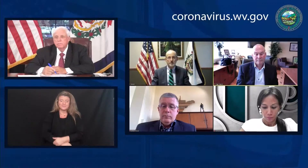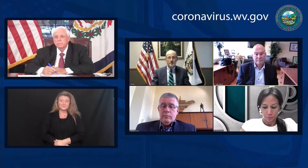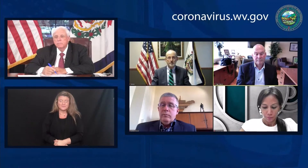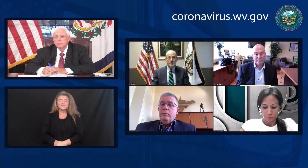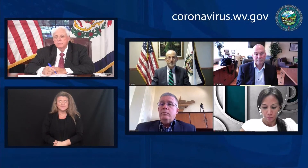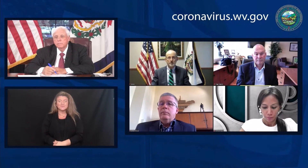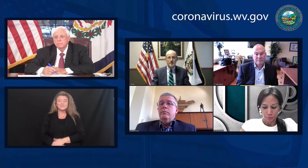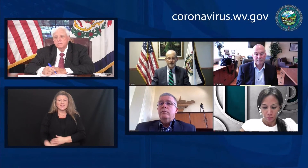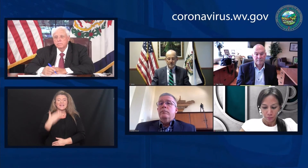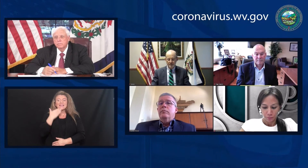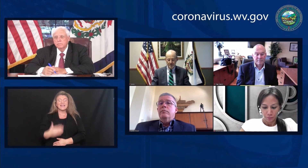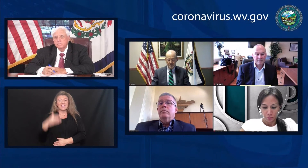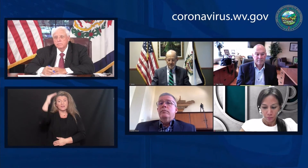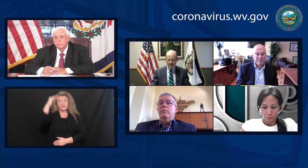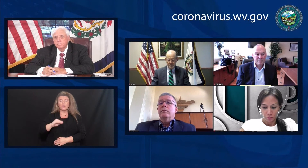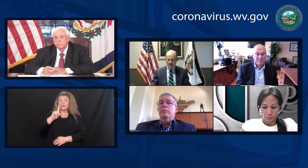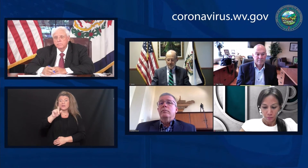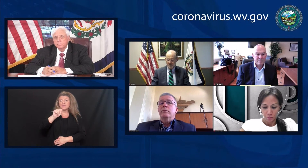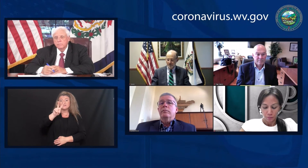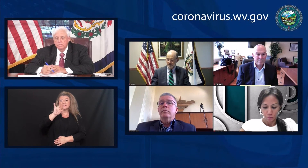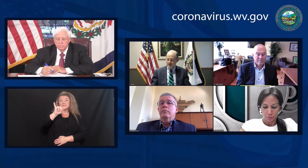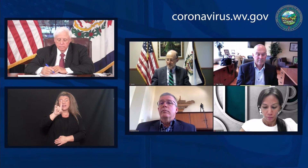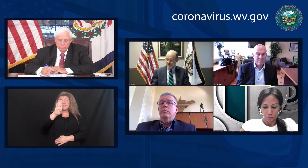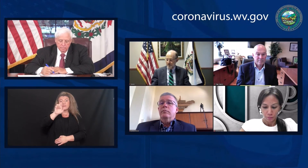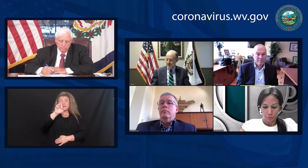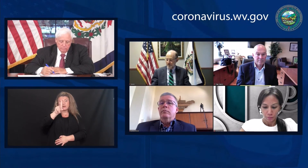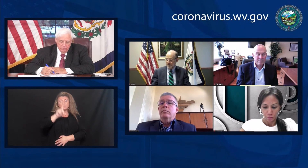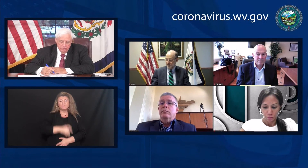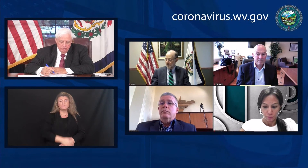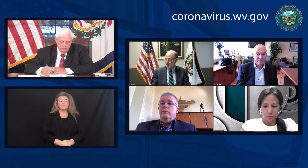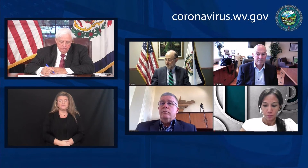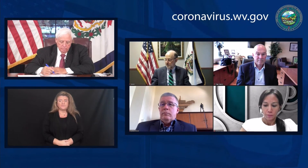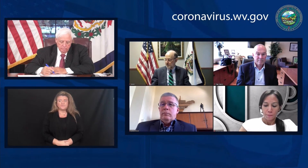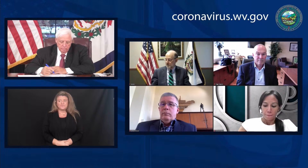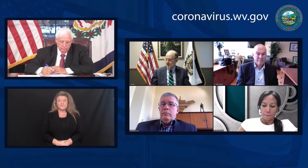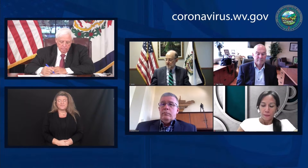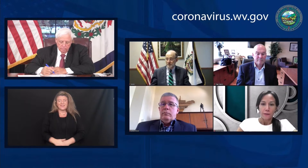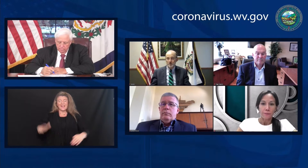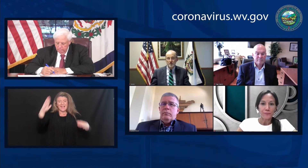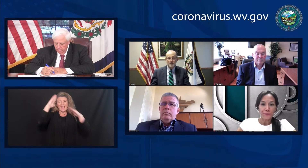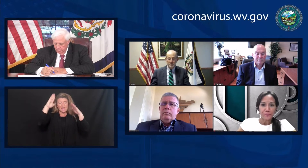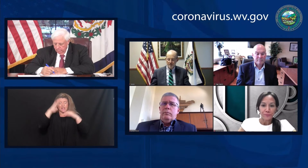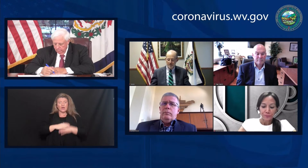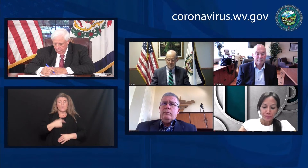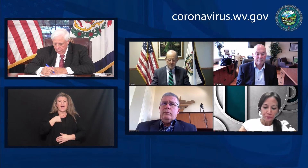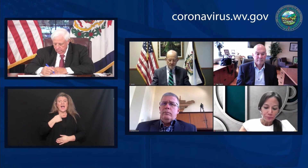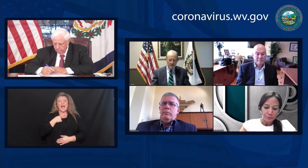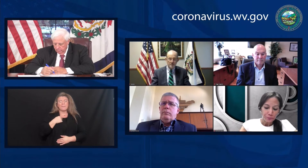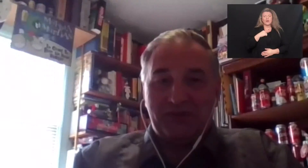All right, thank you, Paul. Next, we'll go to David Beard with the Dominion Post. Hi,